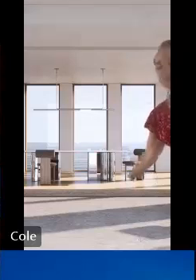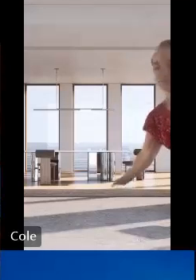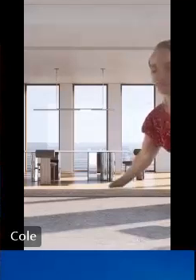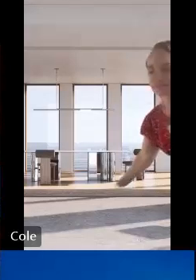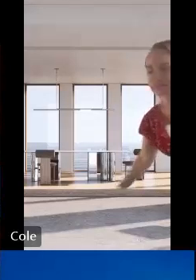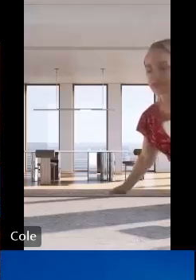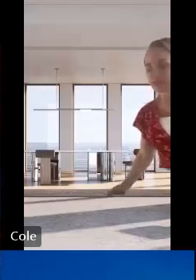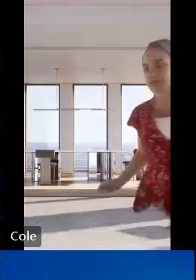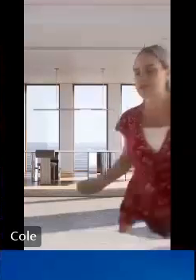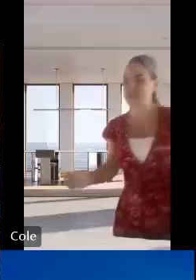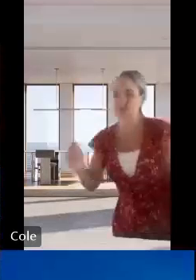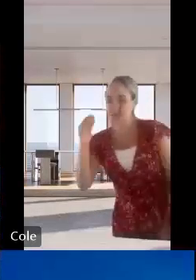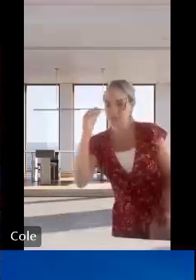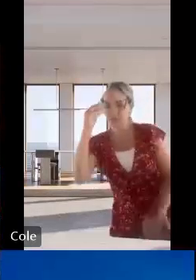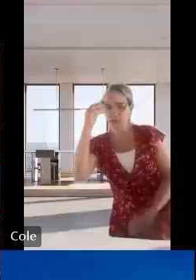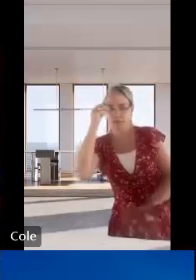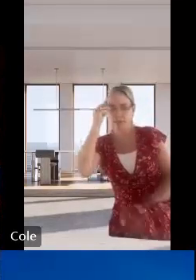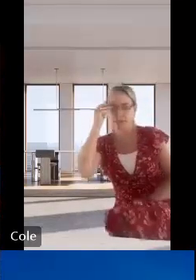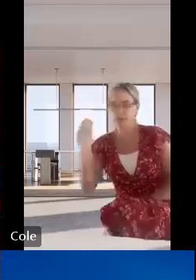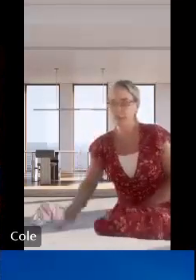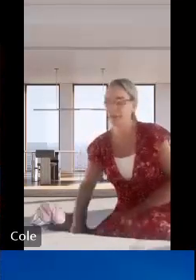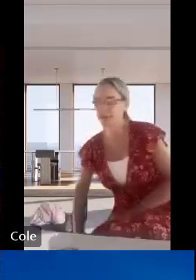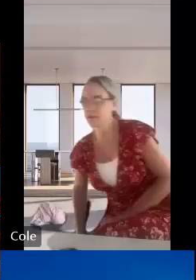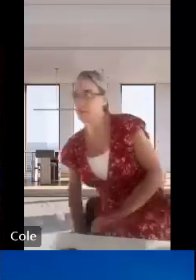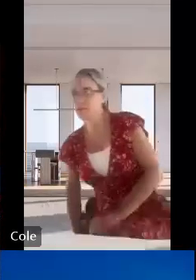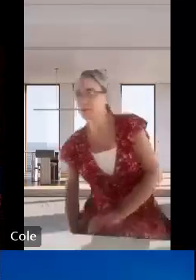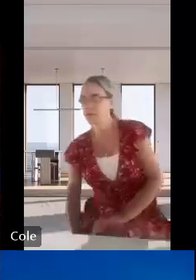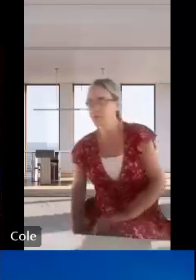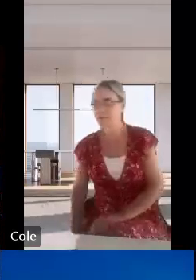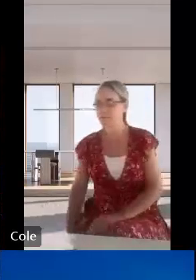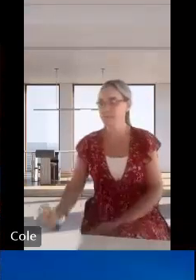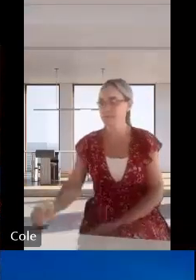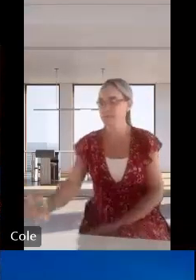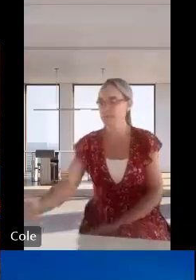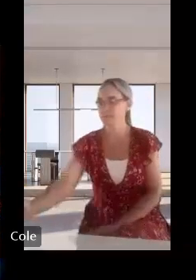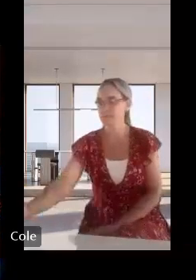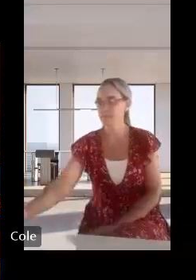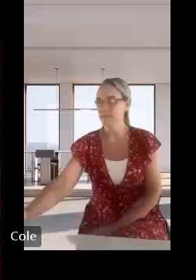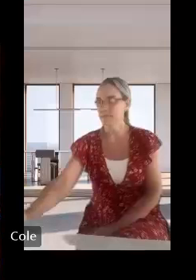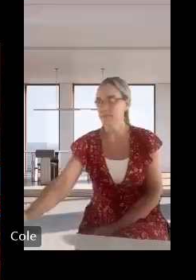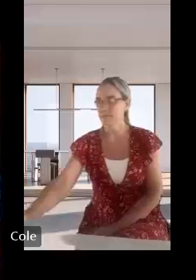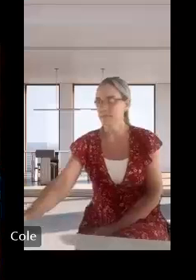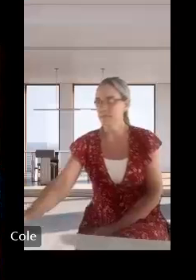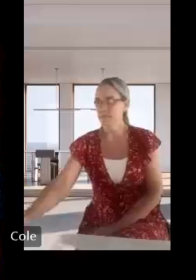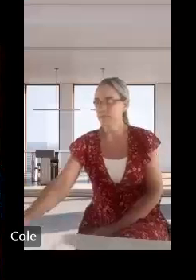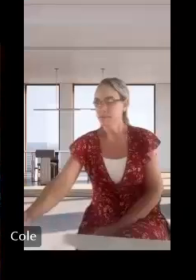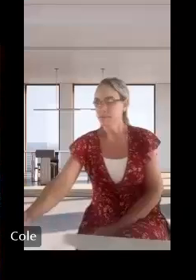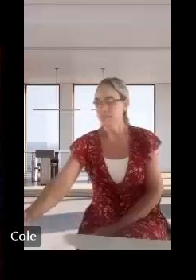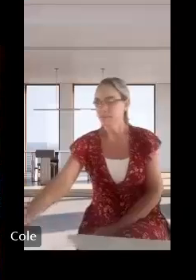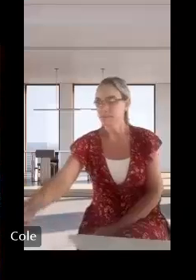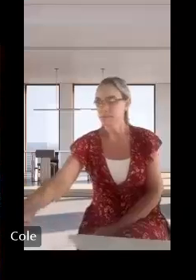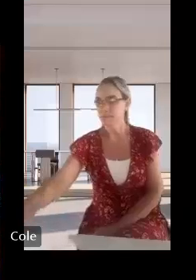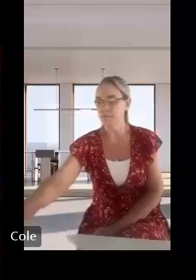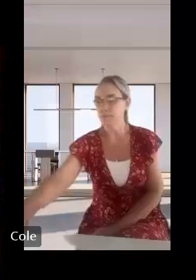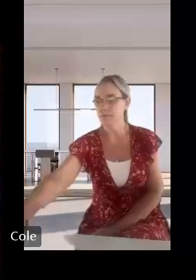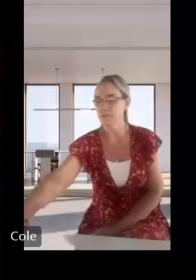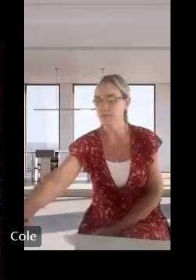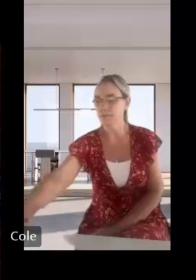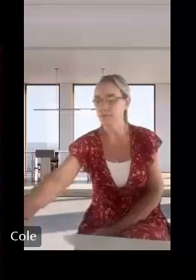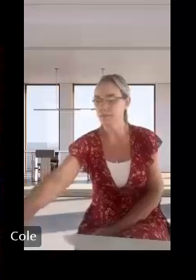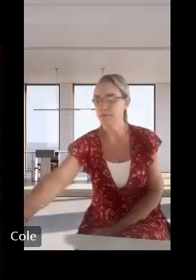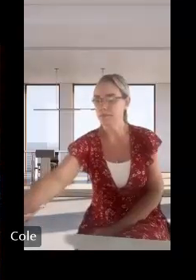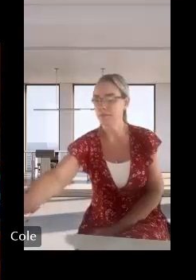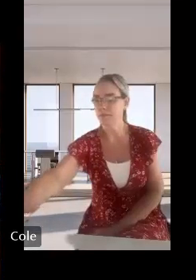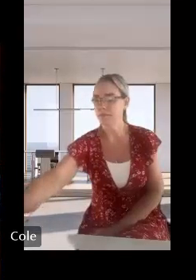do anything about such instances, or is it just part of the cost are scaled